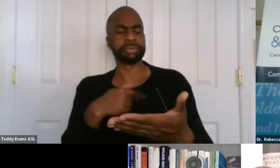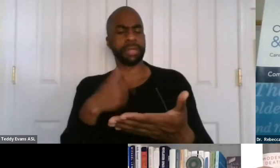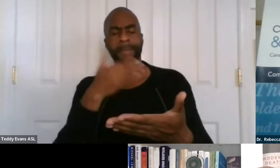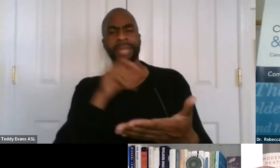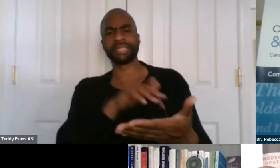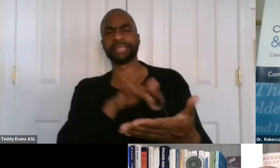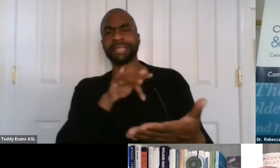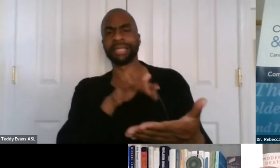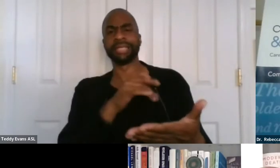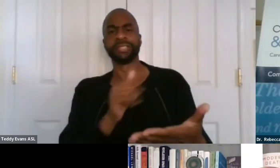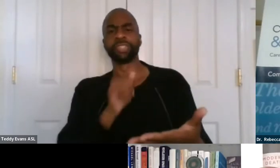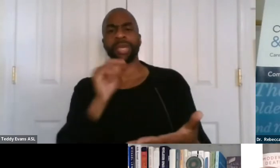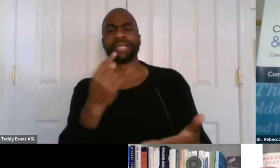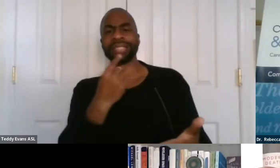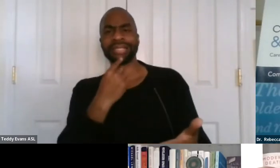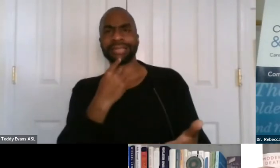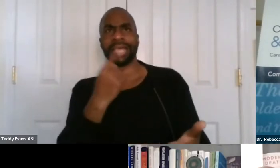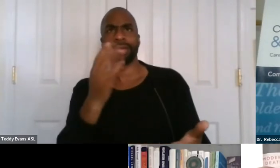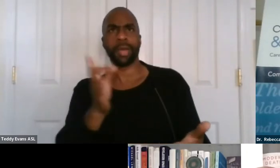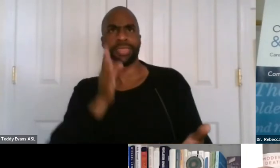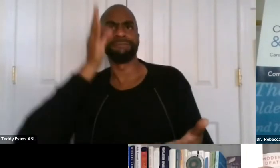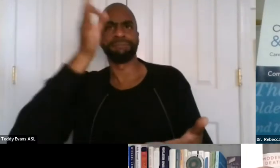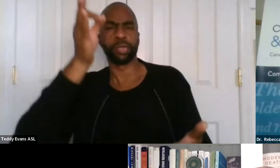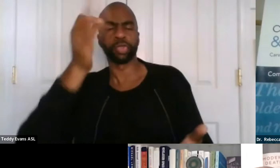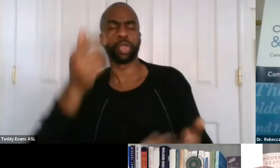can perpetuate chronic pain.